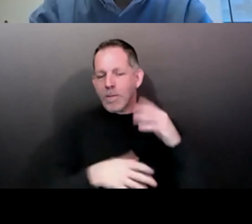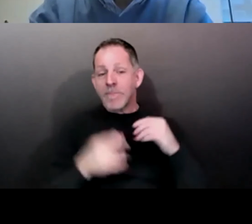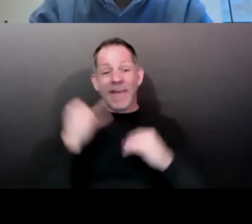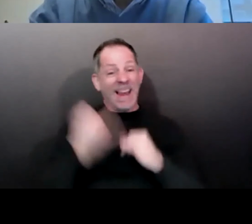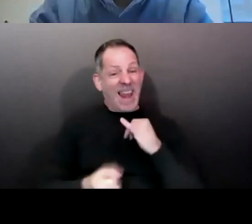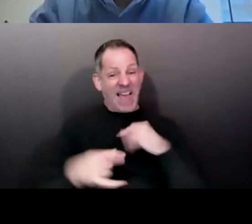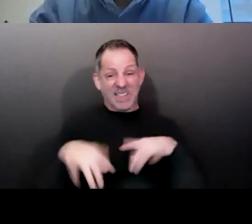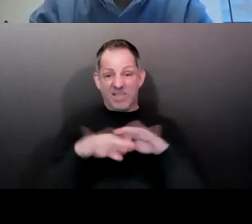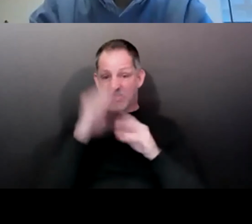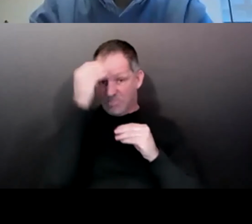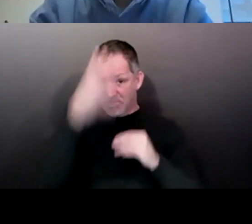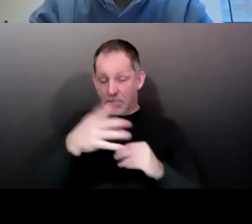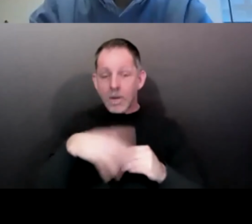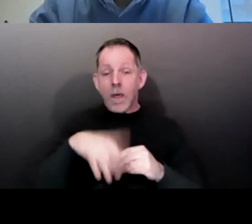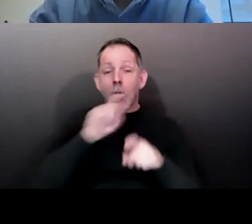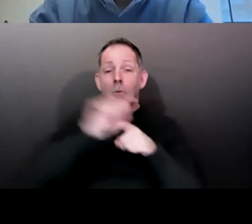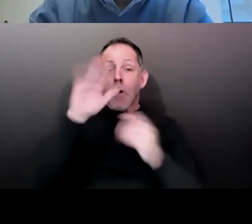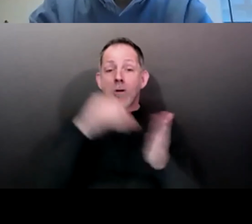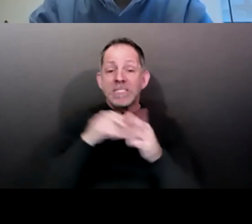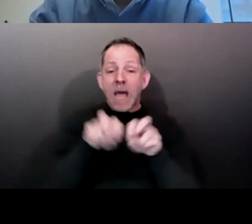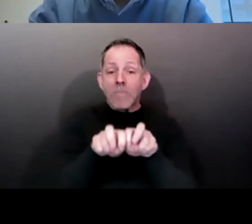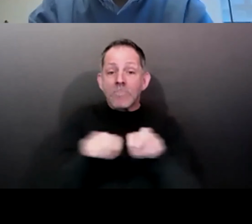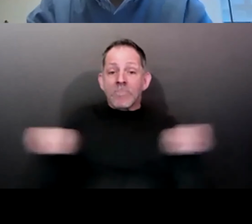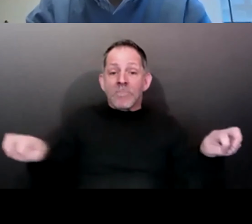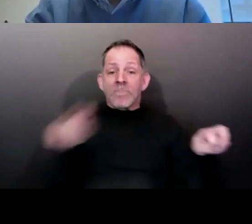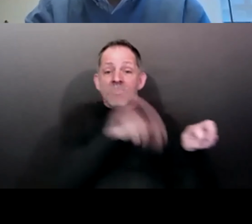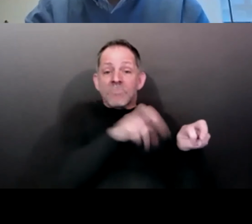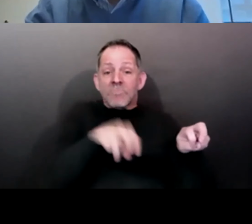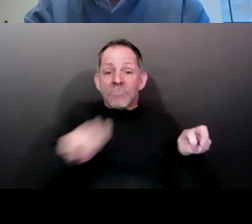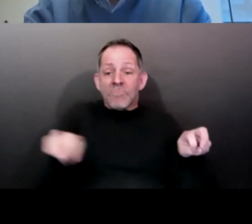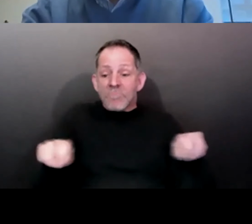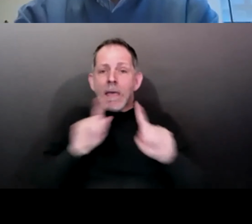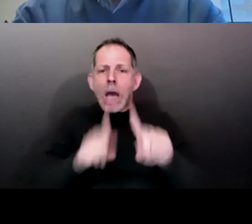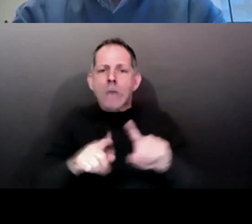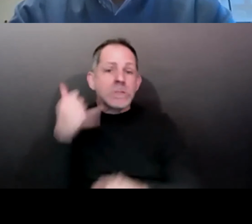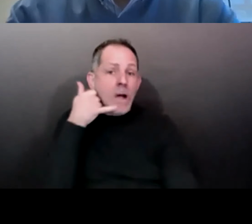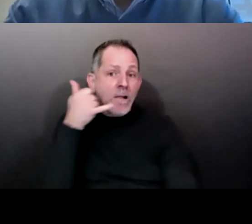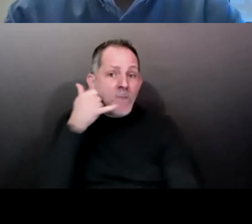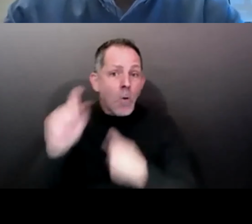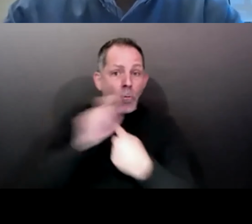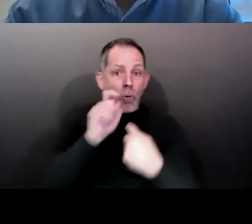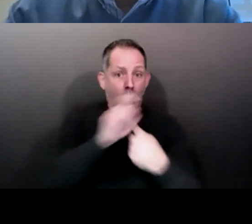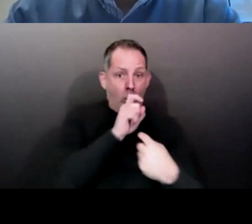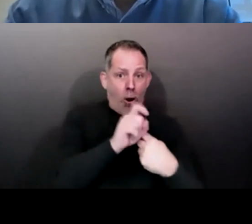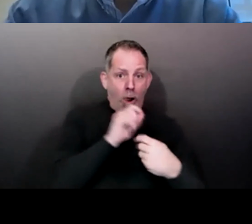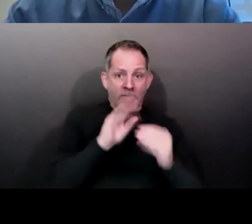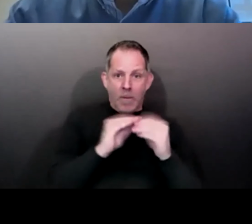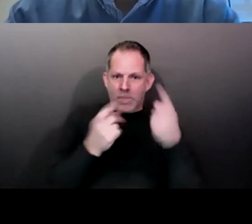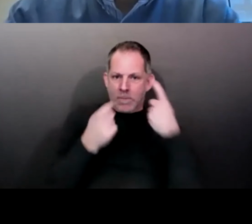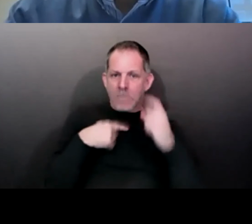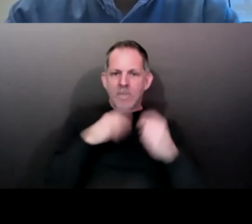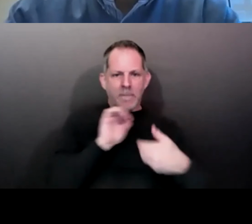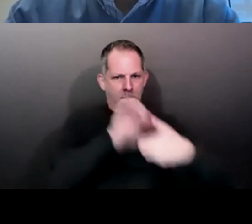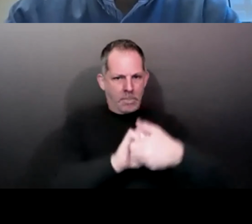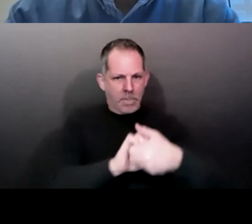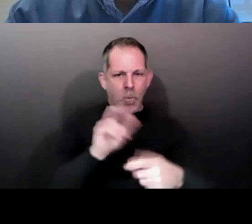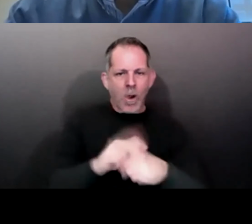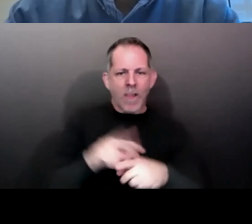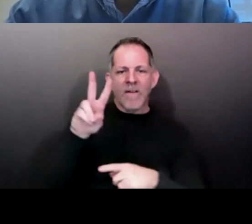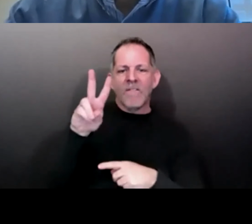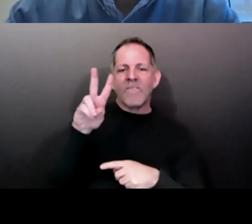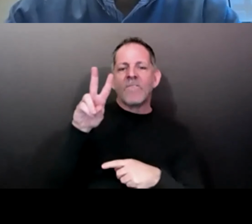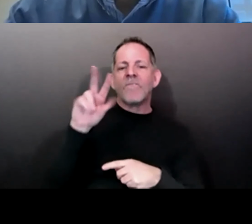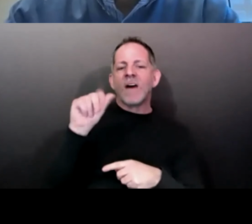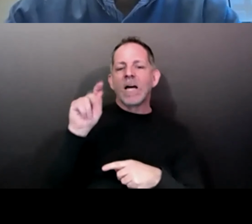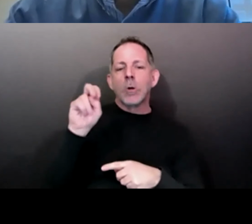quantity, the number of folks who are taking calls, but also in partnership with Vancuno and some other folks to